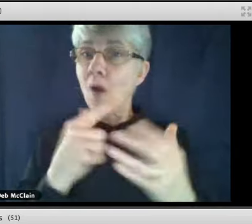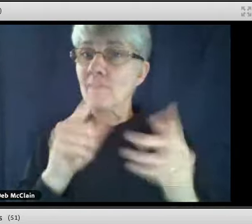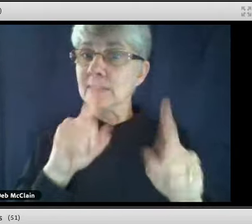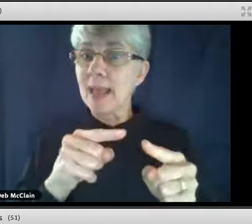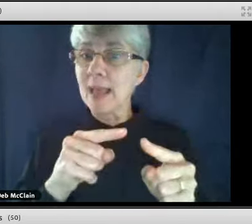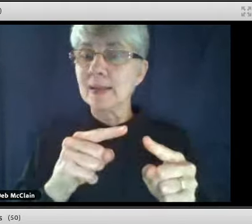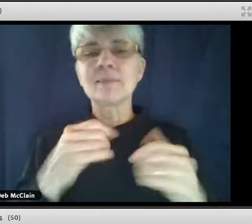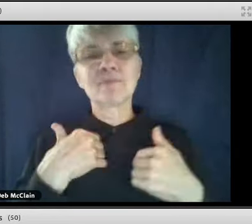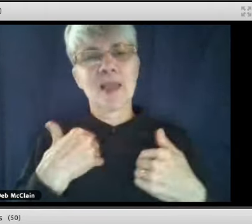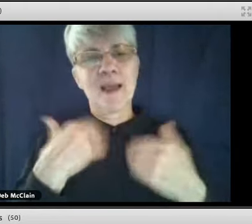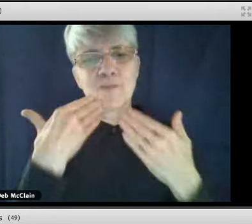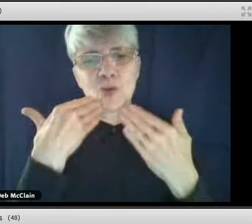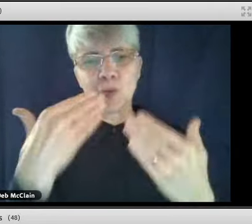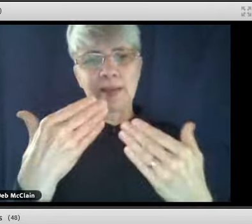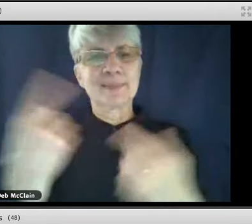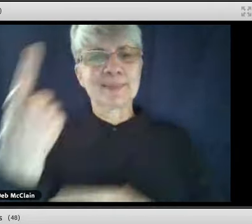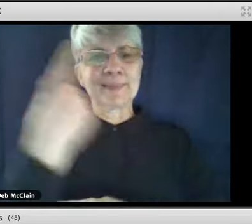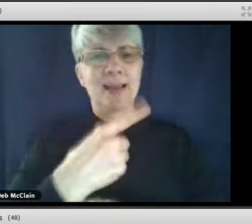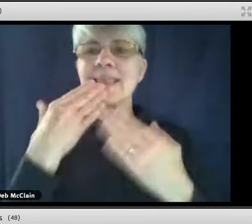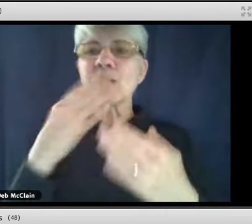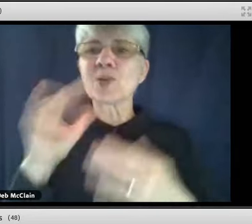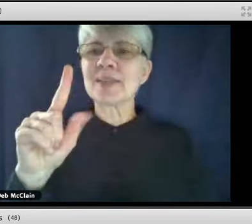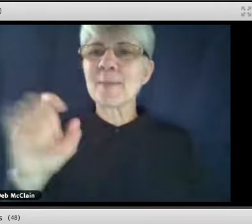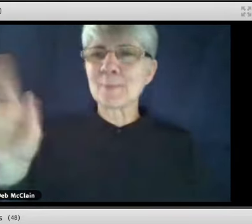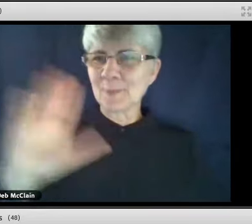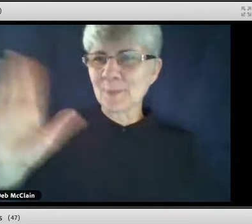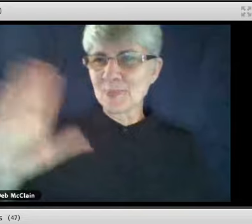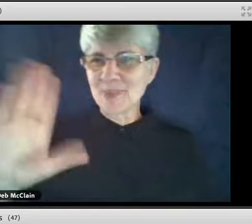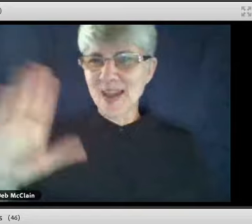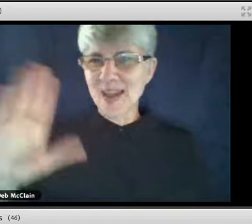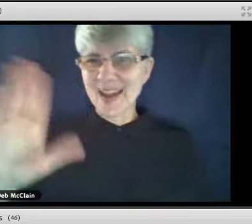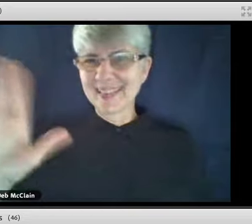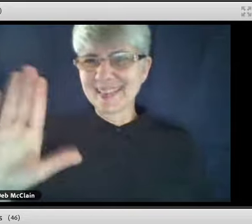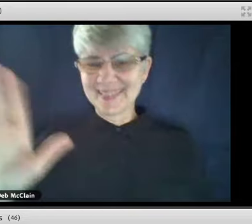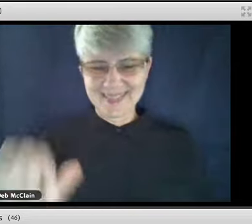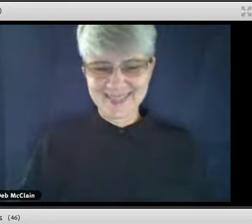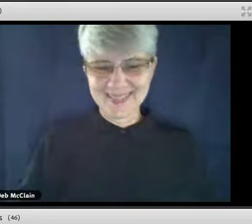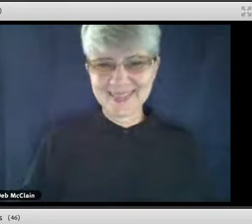great rest of your day. Thank you, Deb. Thank you, Karen. Thank you, Deb.